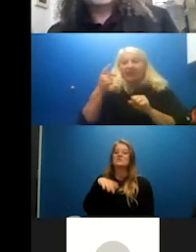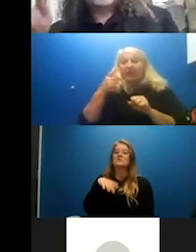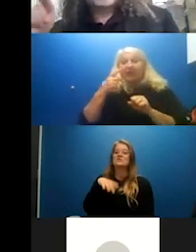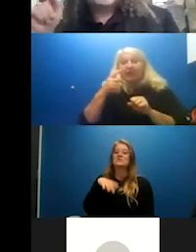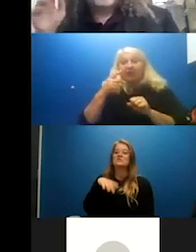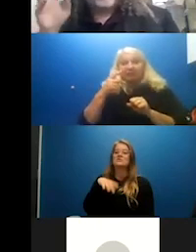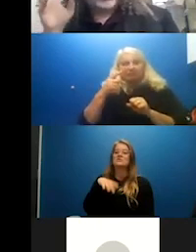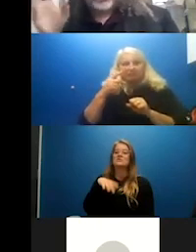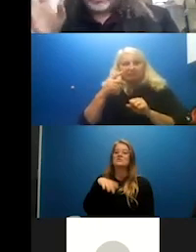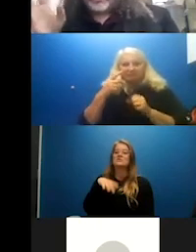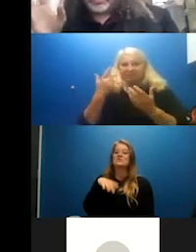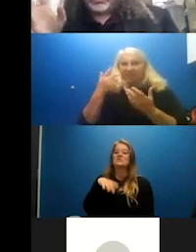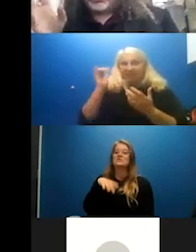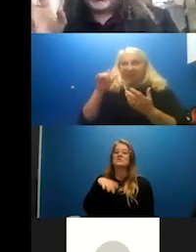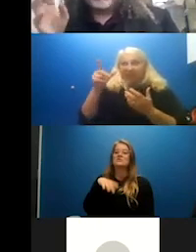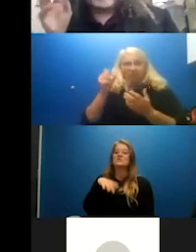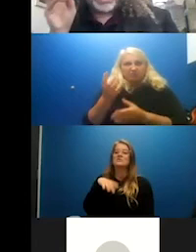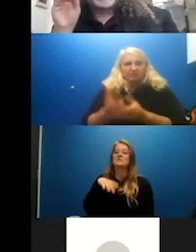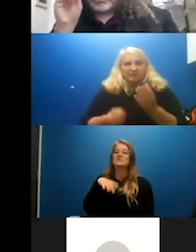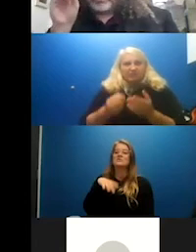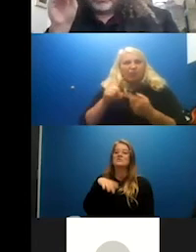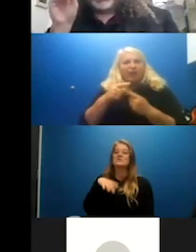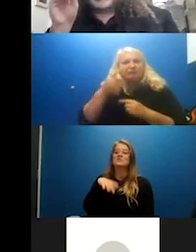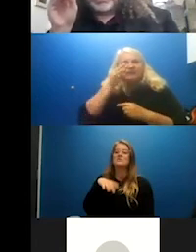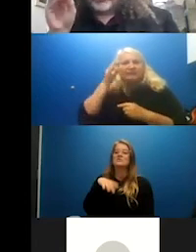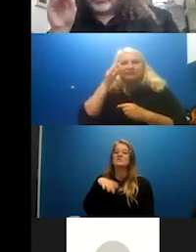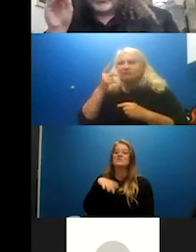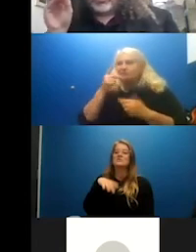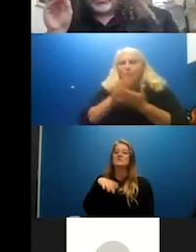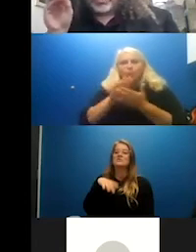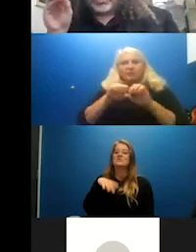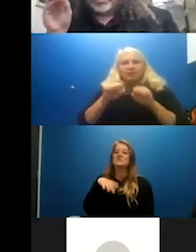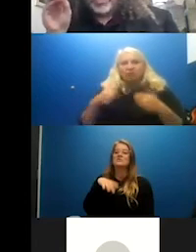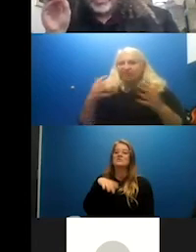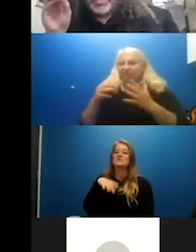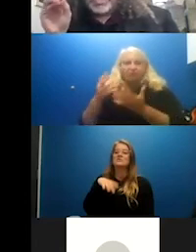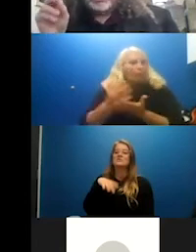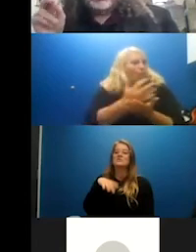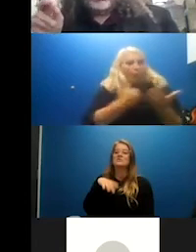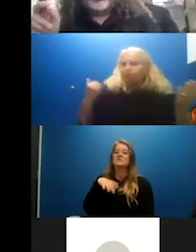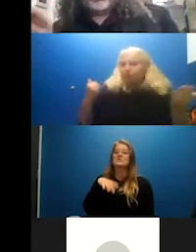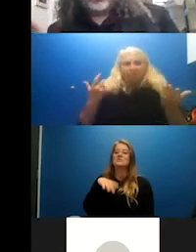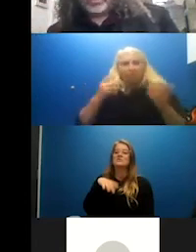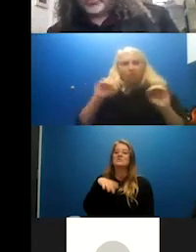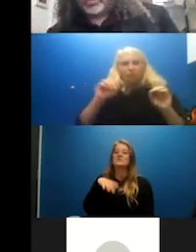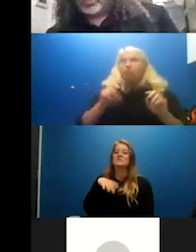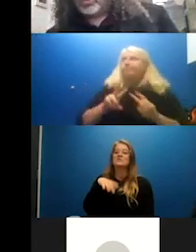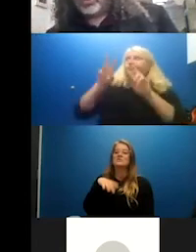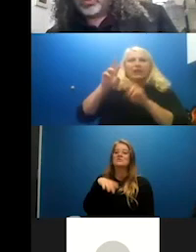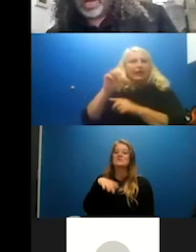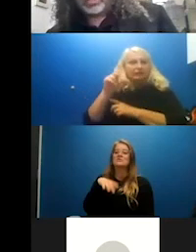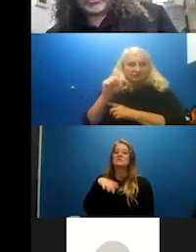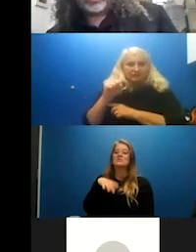So if you are working with somebody, don't assume that that person as a self is who you focus on. I will not work with